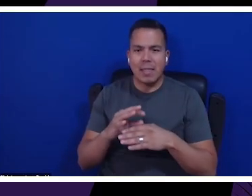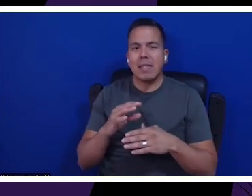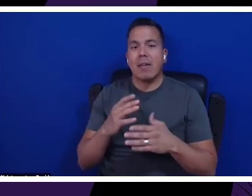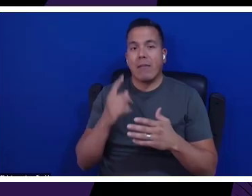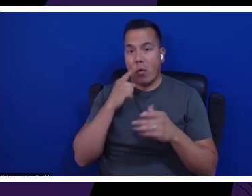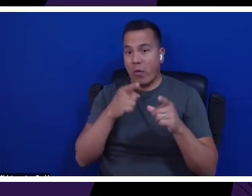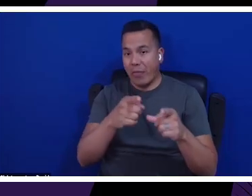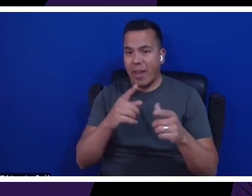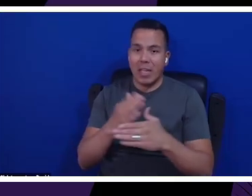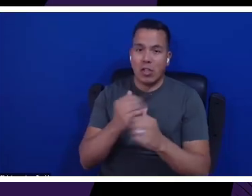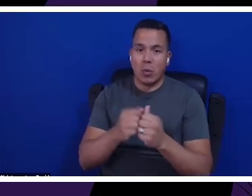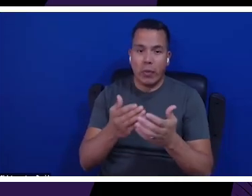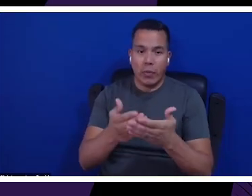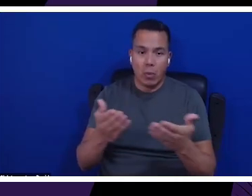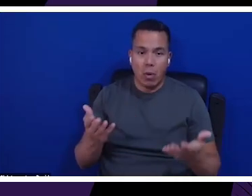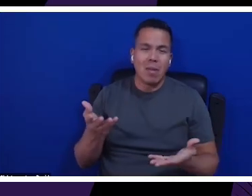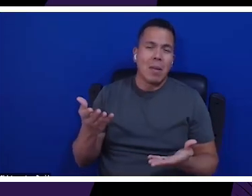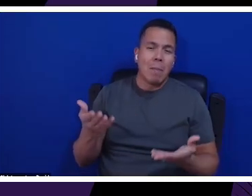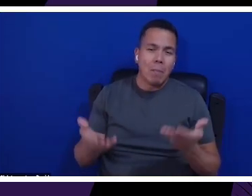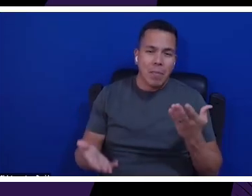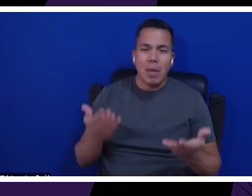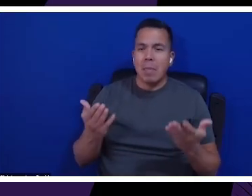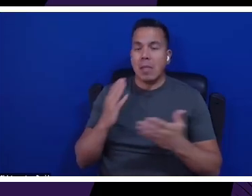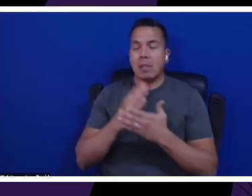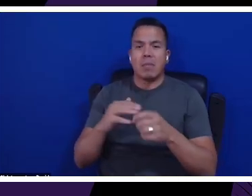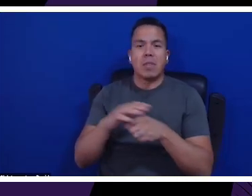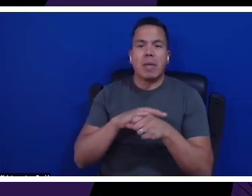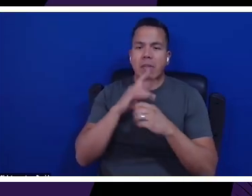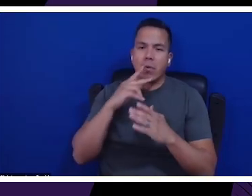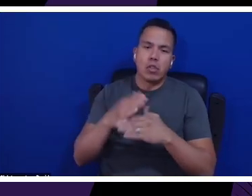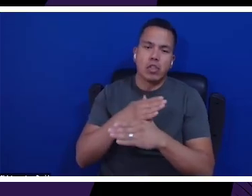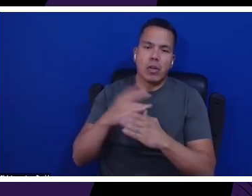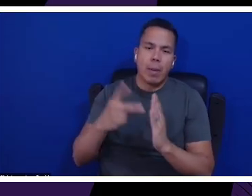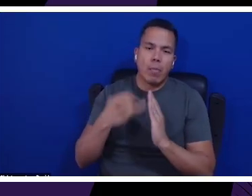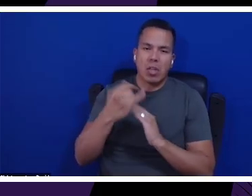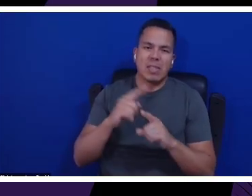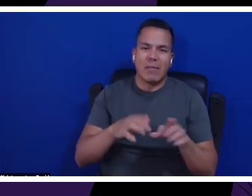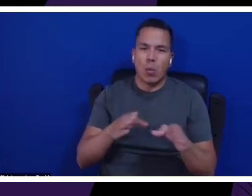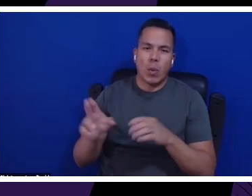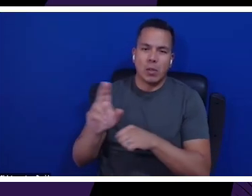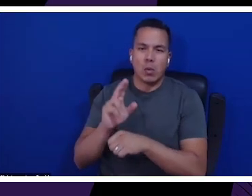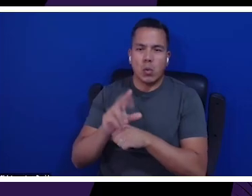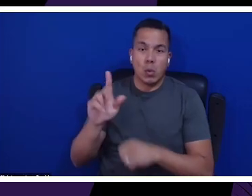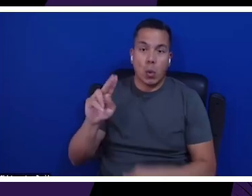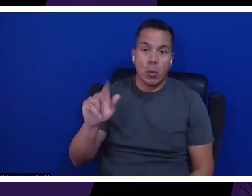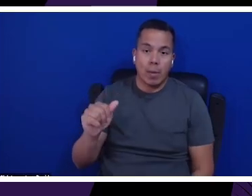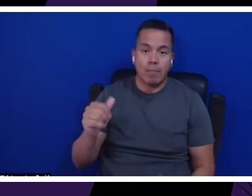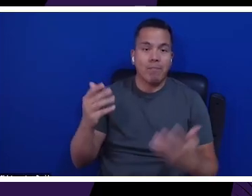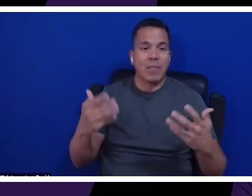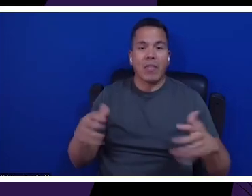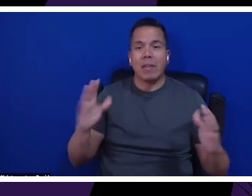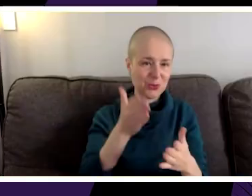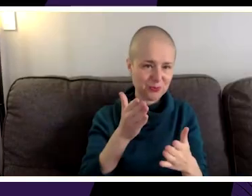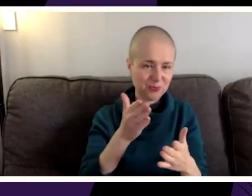you. Maybe have a space for sharing projects and ways of using Luna. That's it. Thank